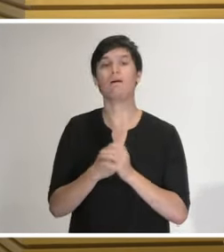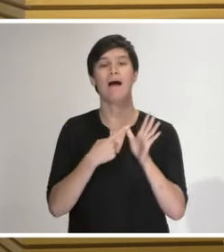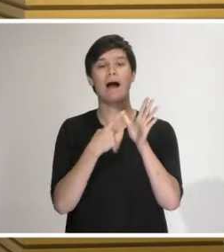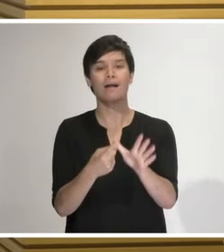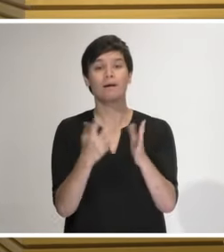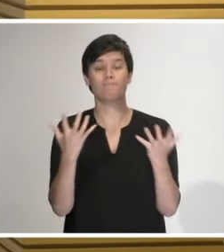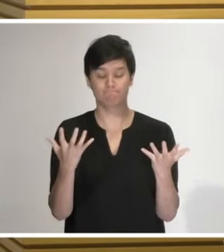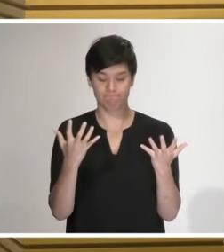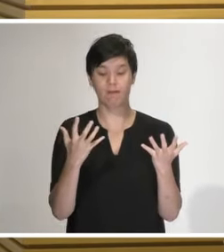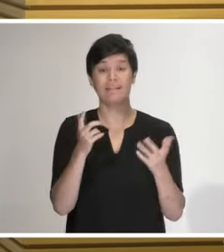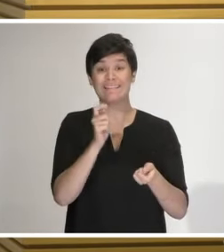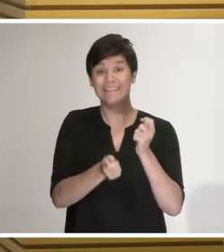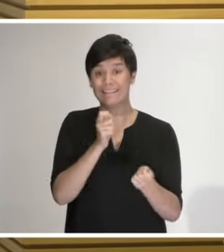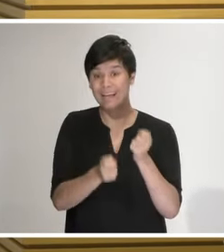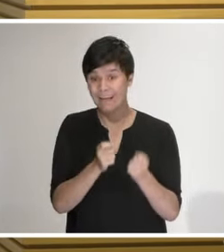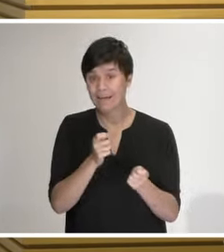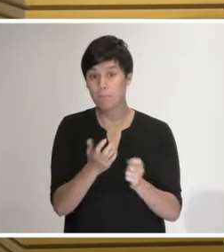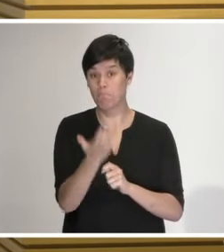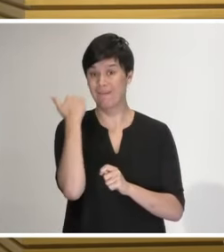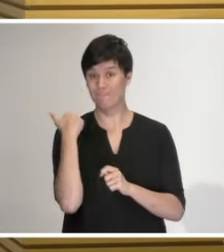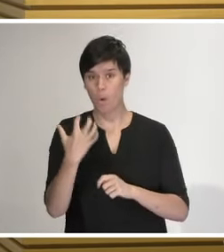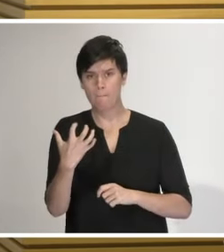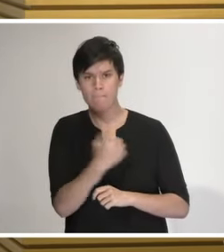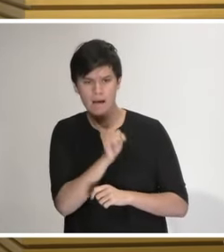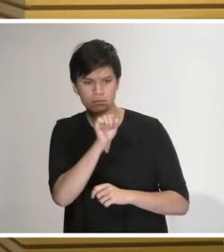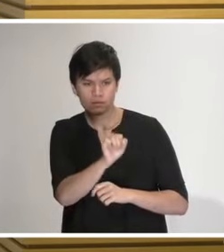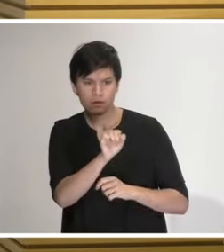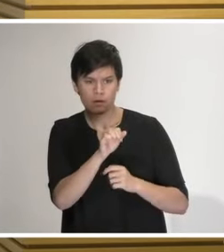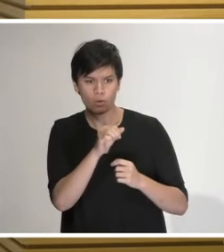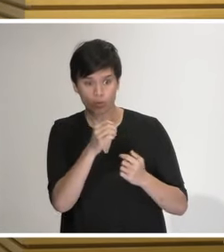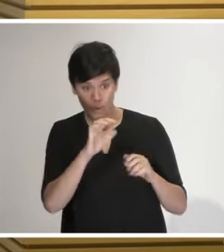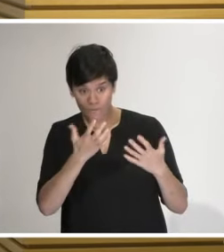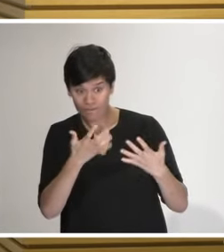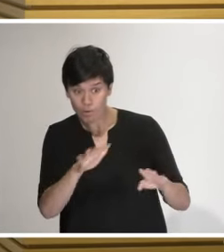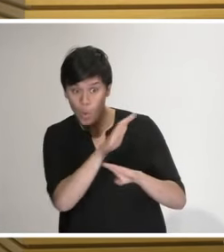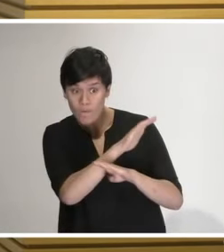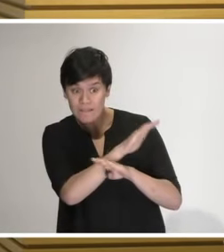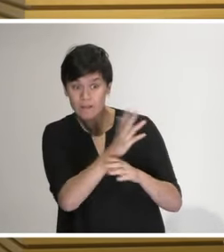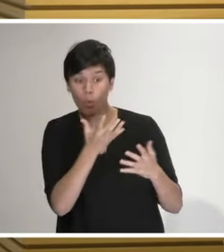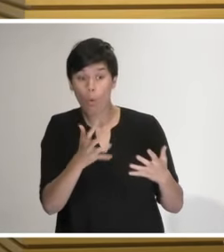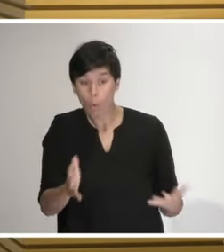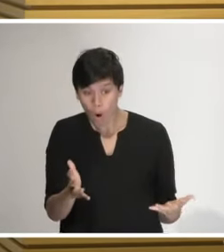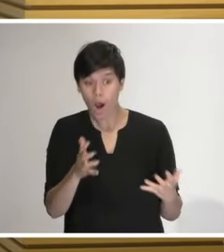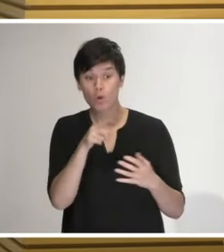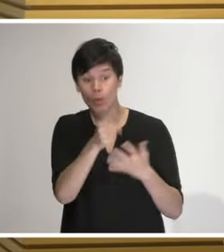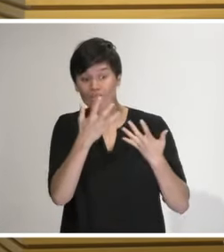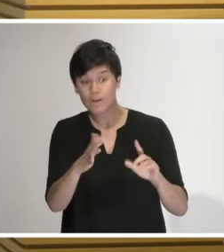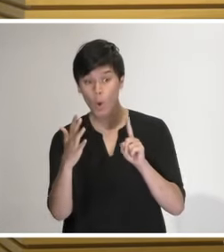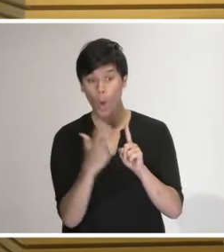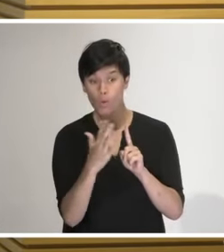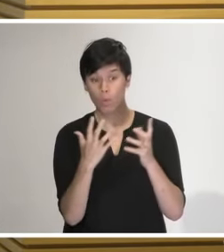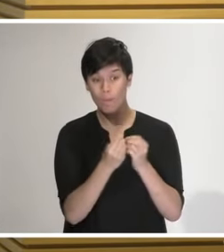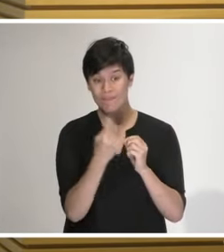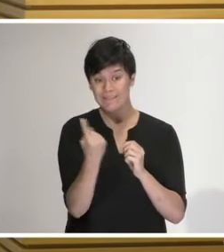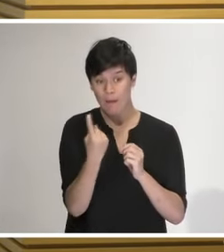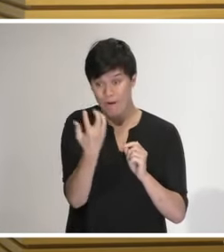main change is the removal of the travel history and the specific need to have been a contact of a confirmed